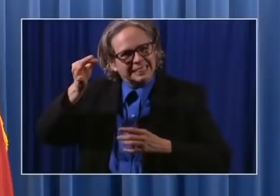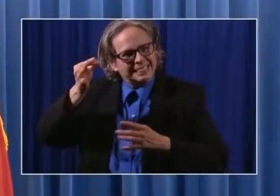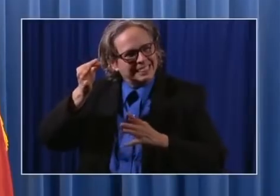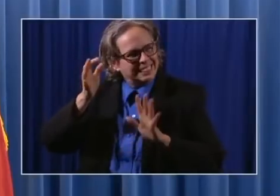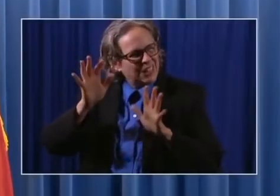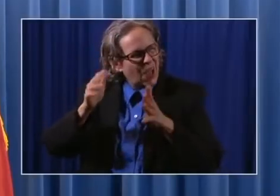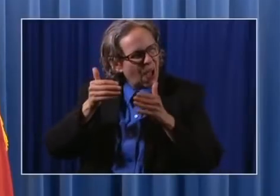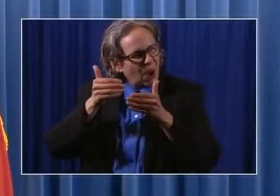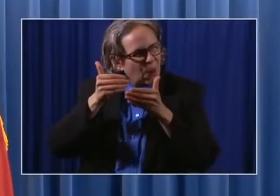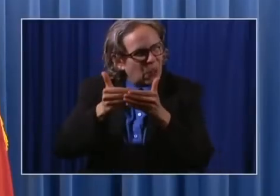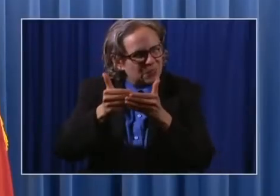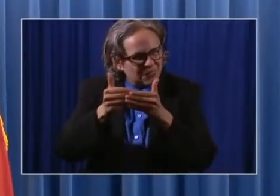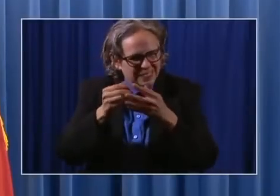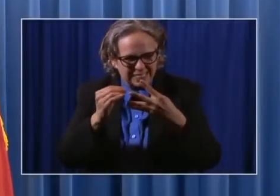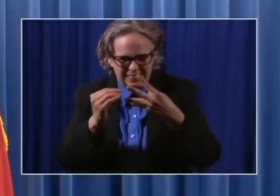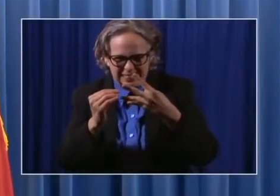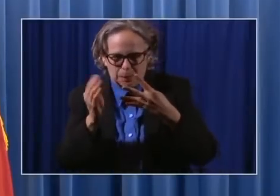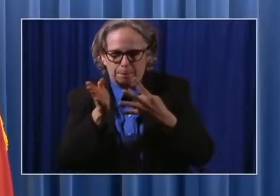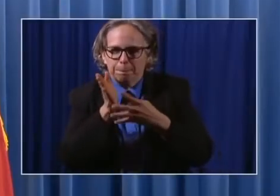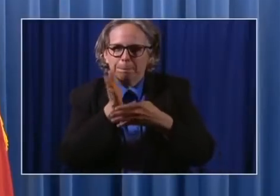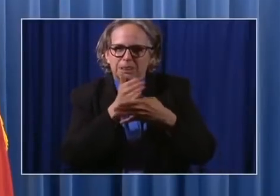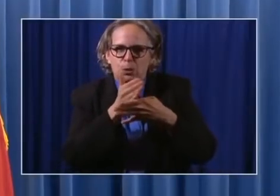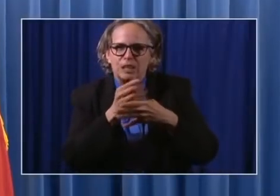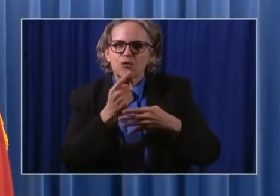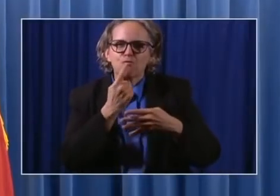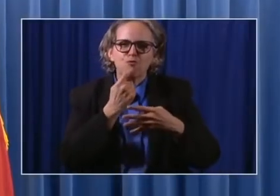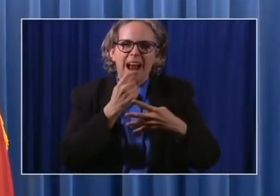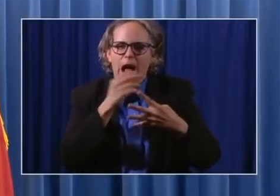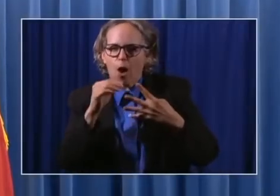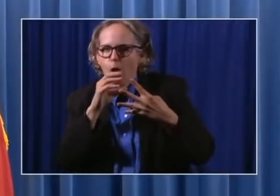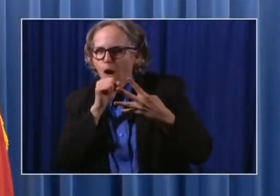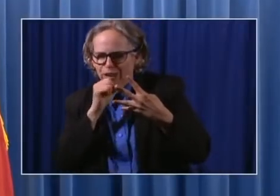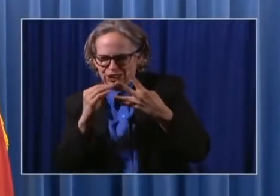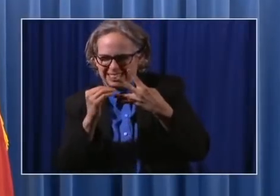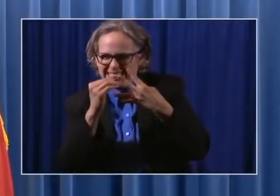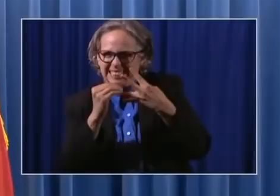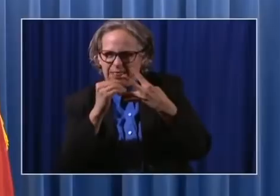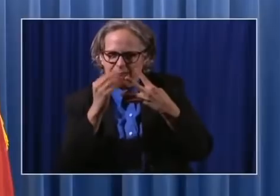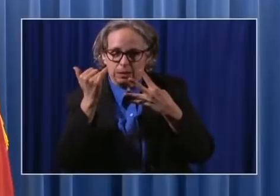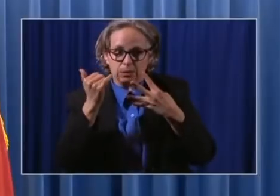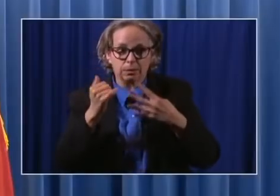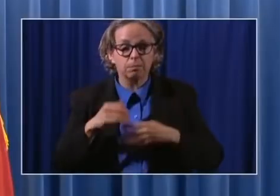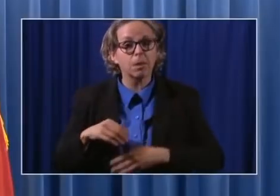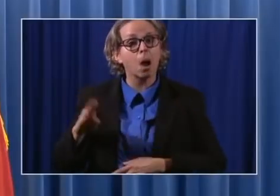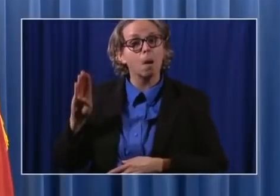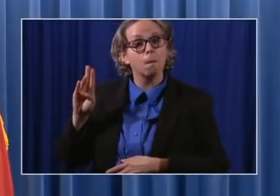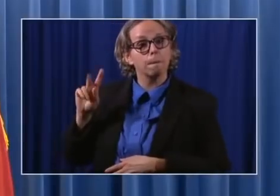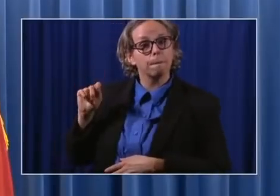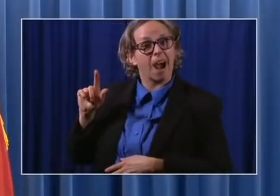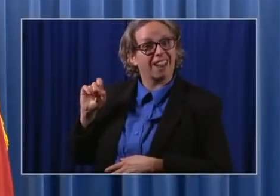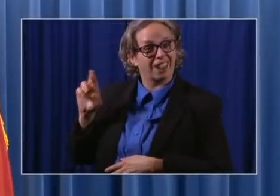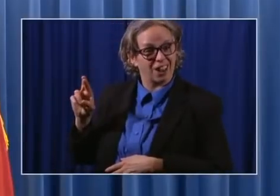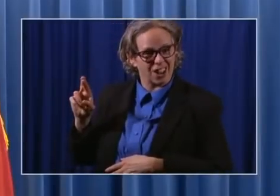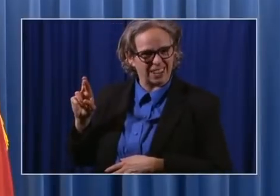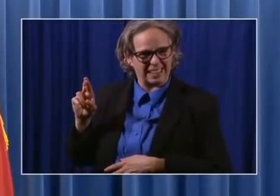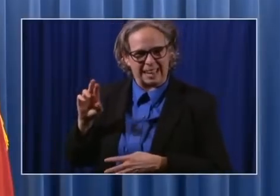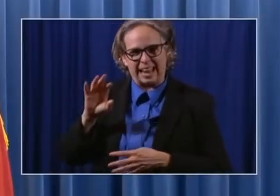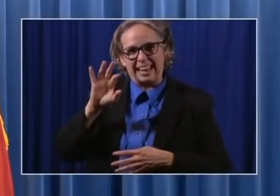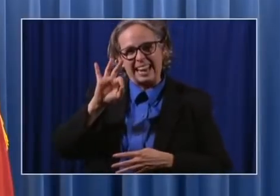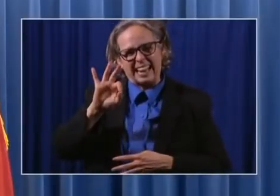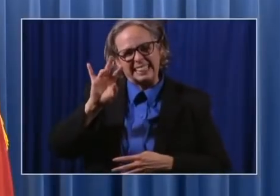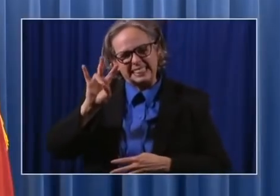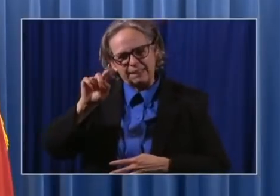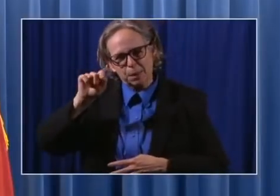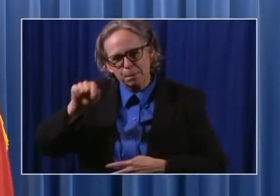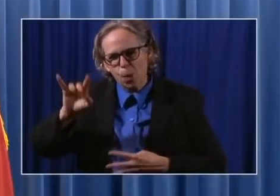between the red and the orange. Butler County is right on the line, too. They're at 97.88